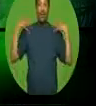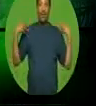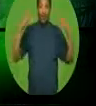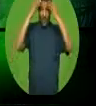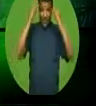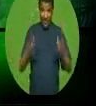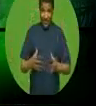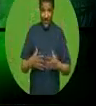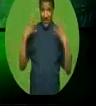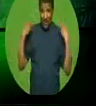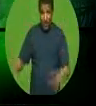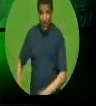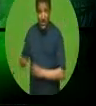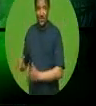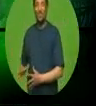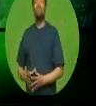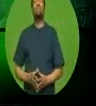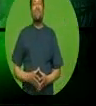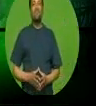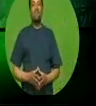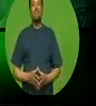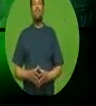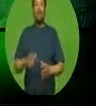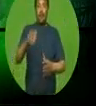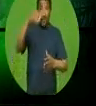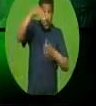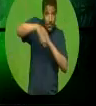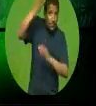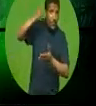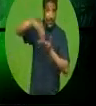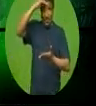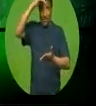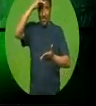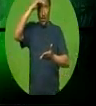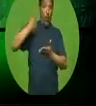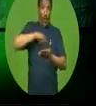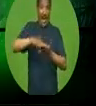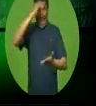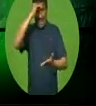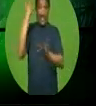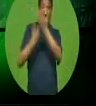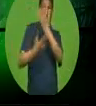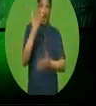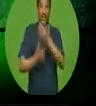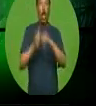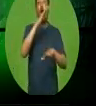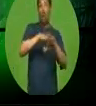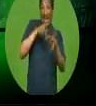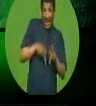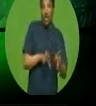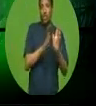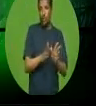Hello, teacher. Hello, students. In our previous lesson, we learned the debates on